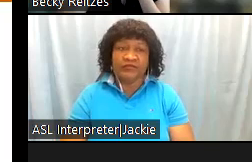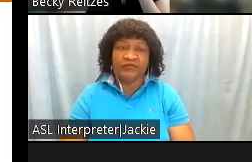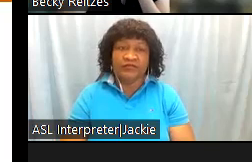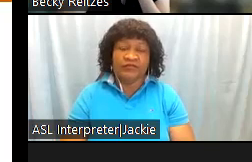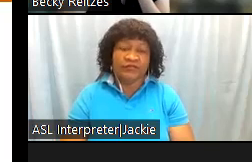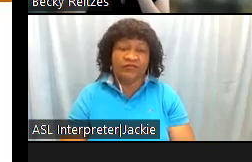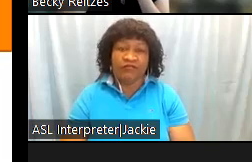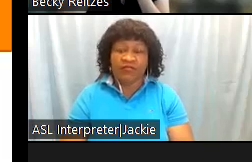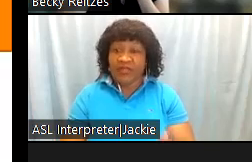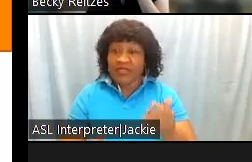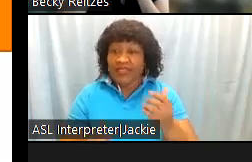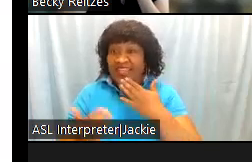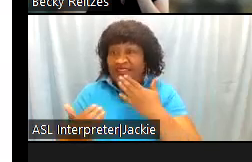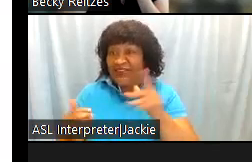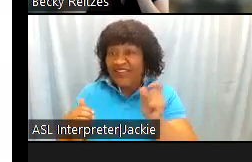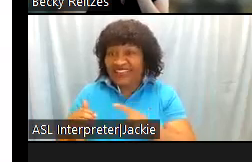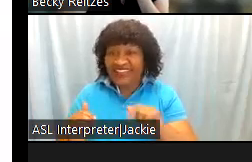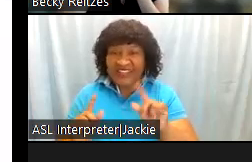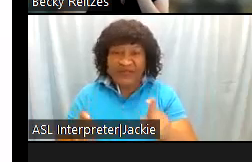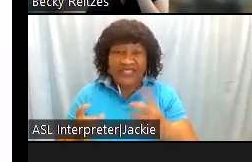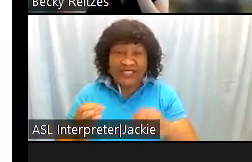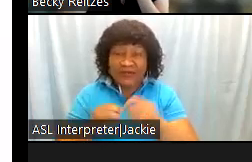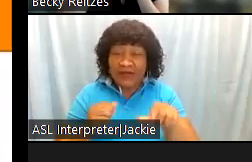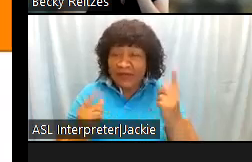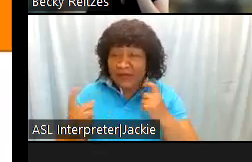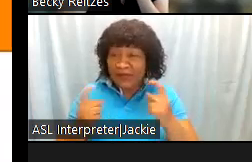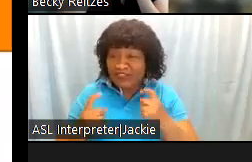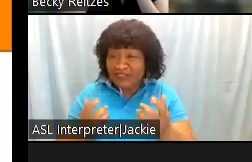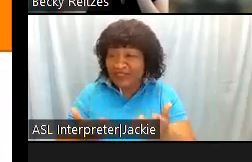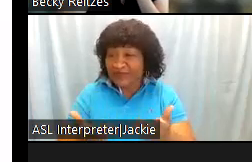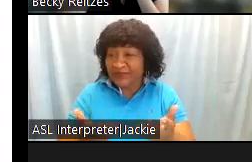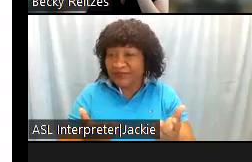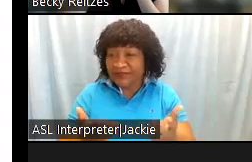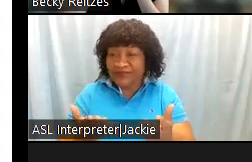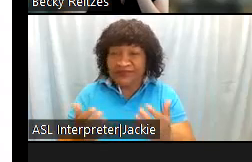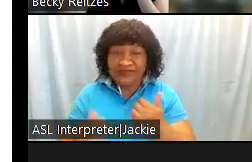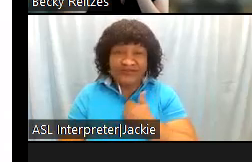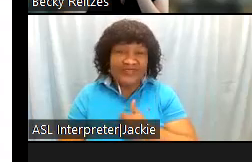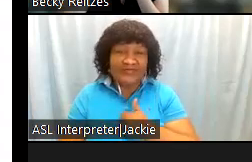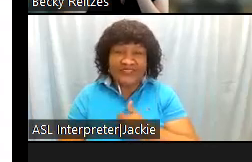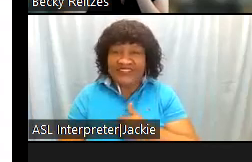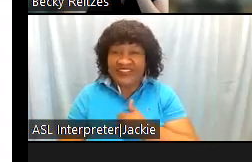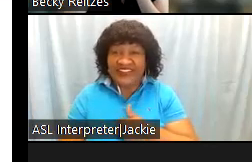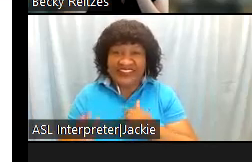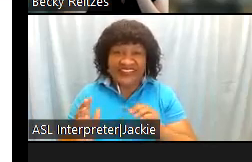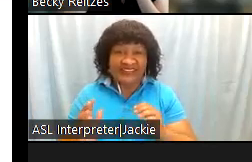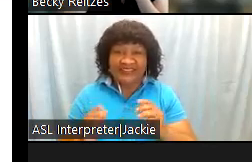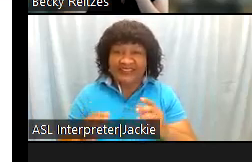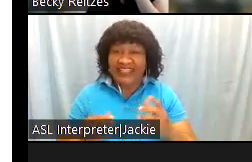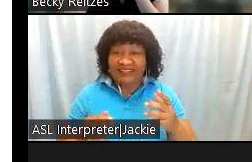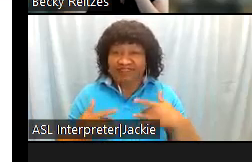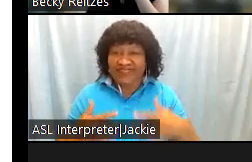All right, thank you for asking that. Any other questions? Sorry, that is usually why I give it a minute before